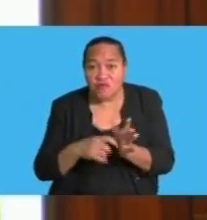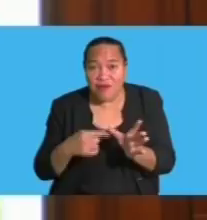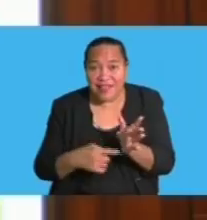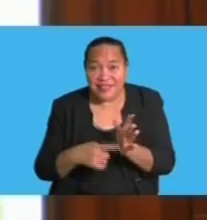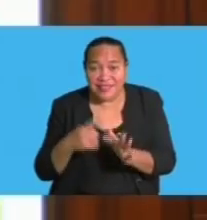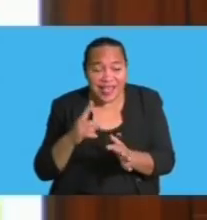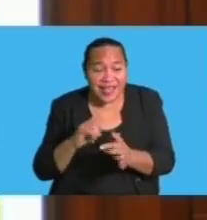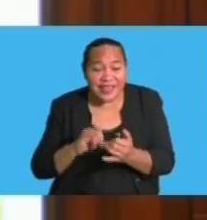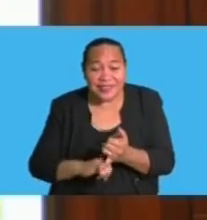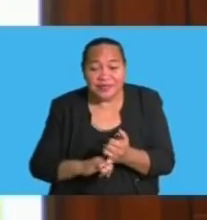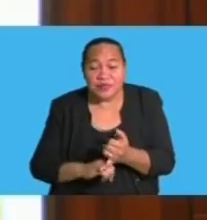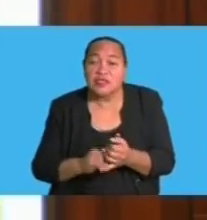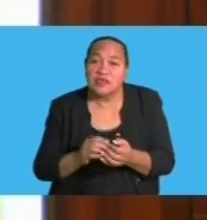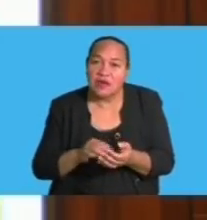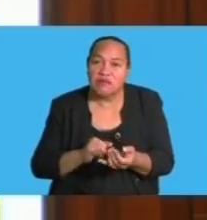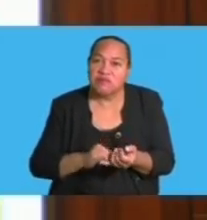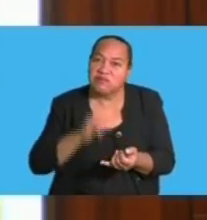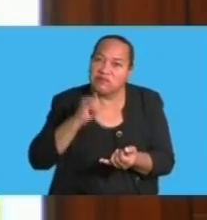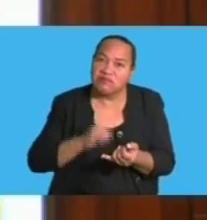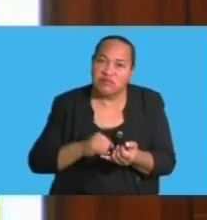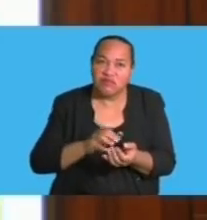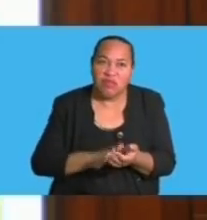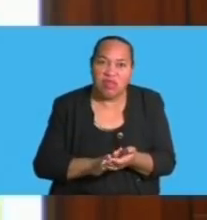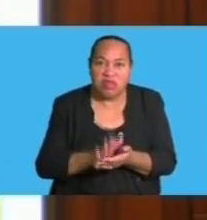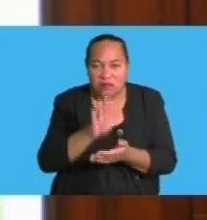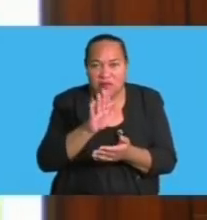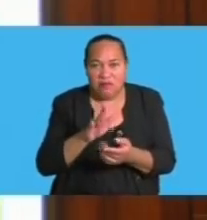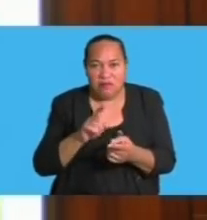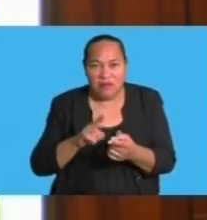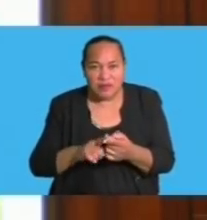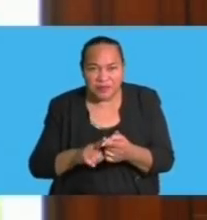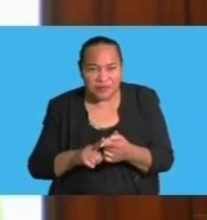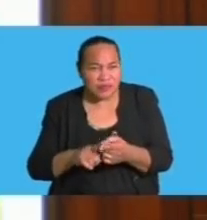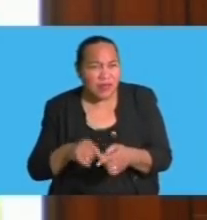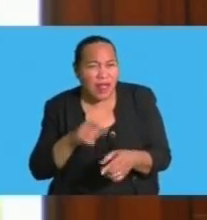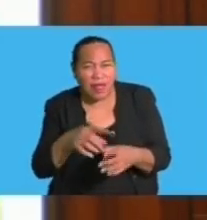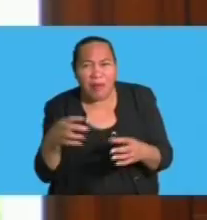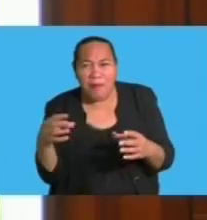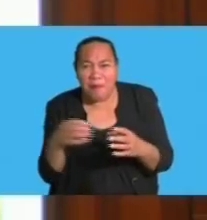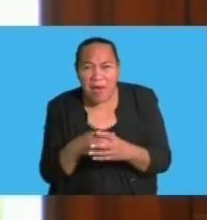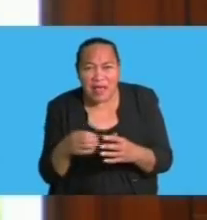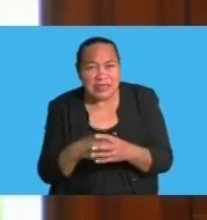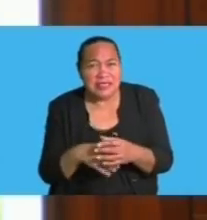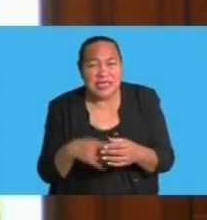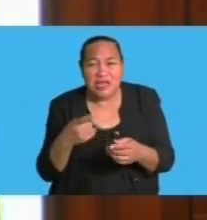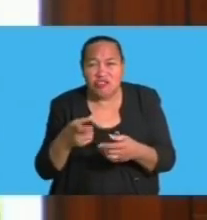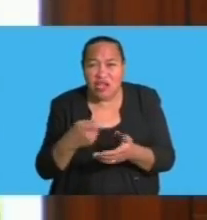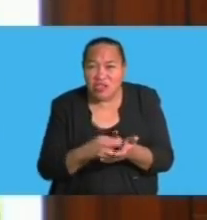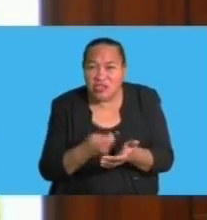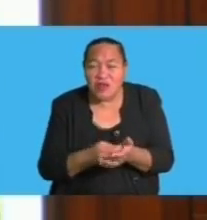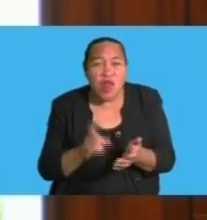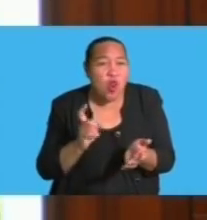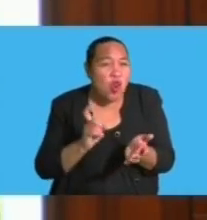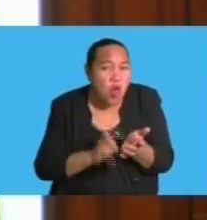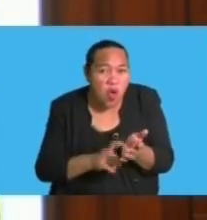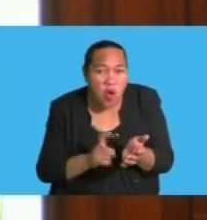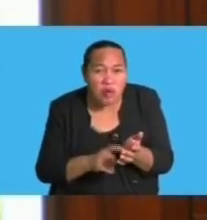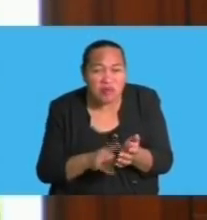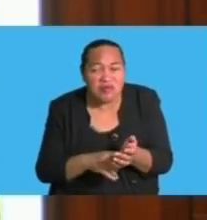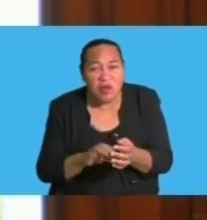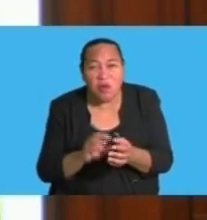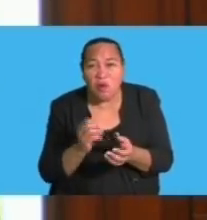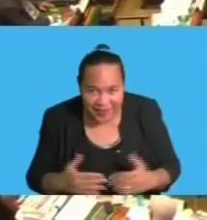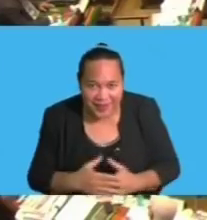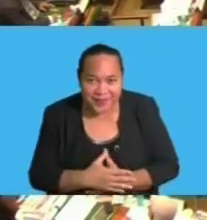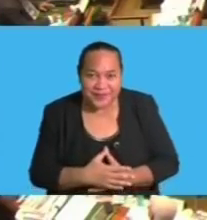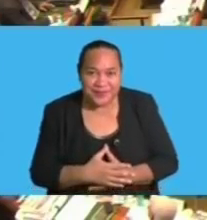Interest rates have gone up. Aggressive term deposit drives by the banks to raise cash. Loan settlements have been postponed in